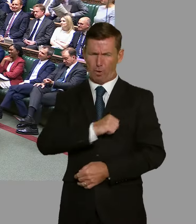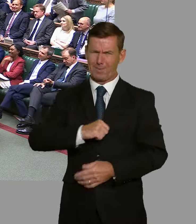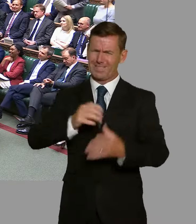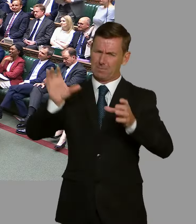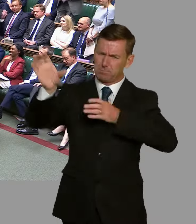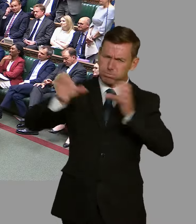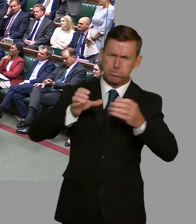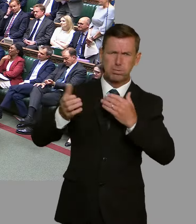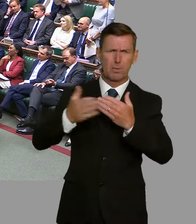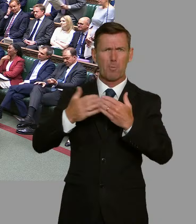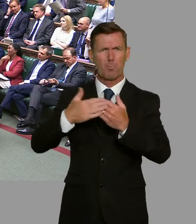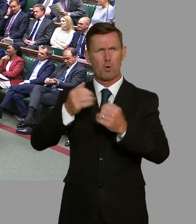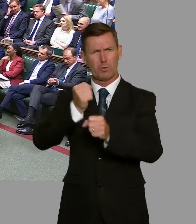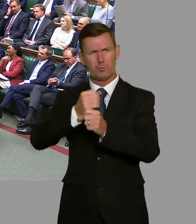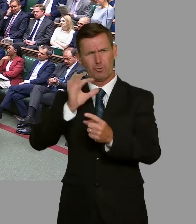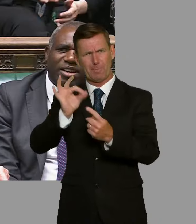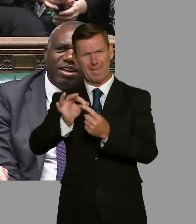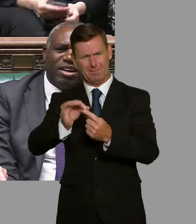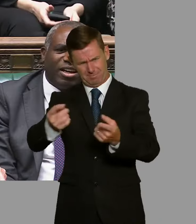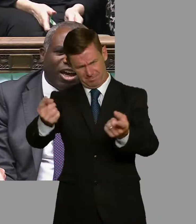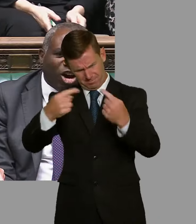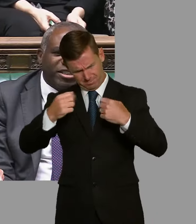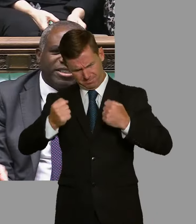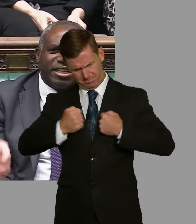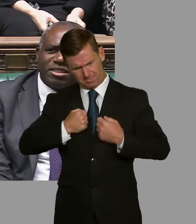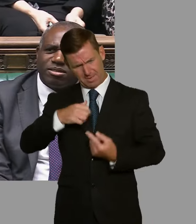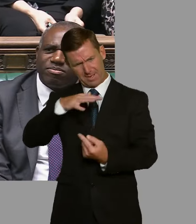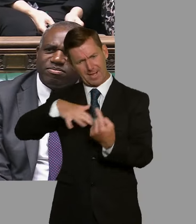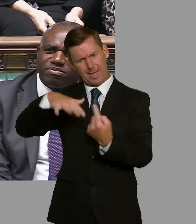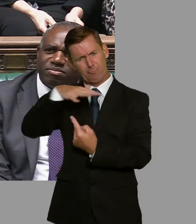Speaker, I remind myself they left the NHS on its knees.